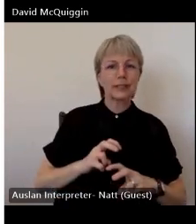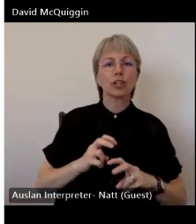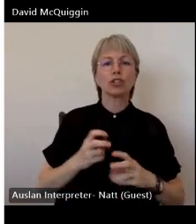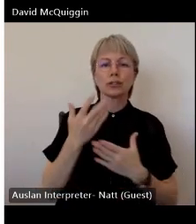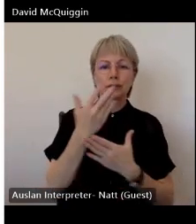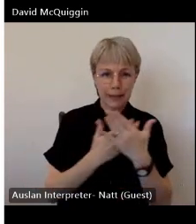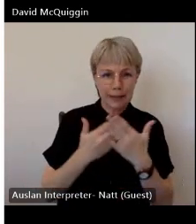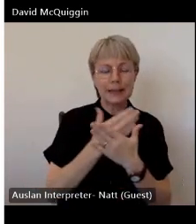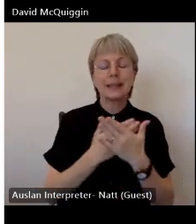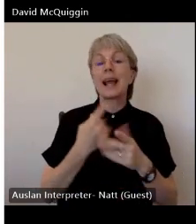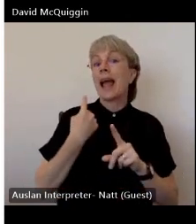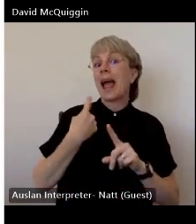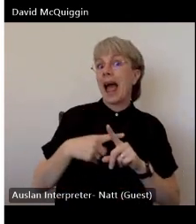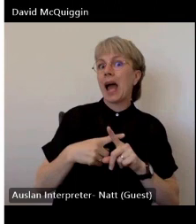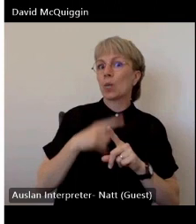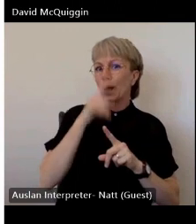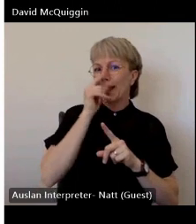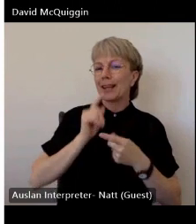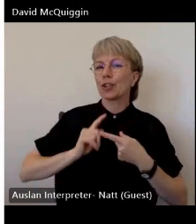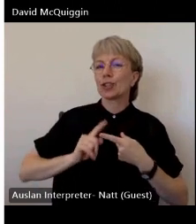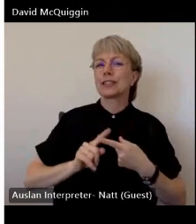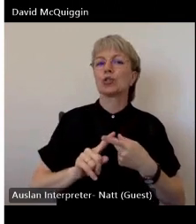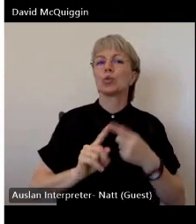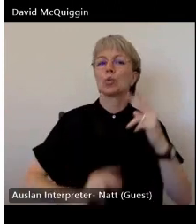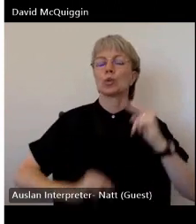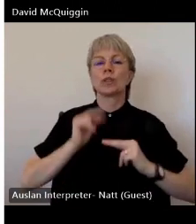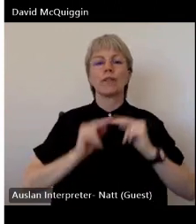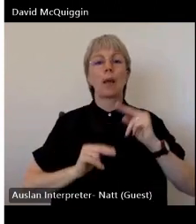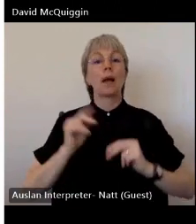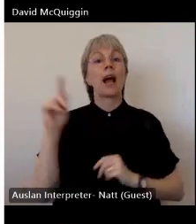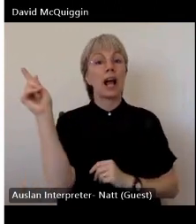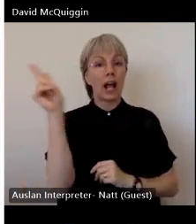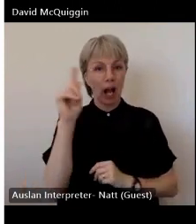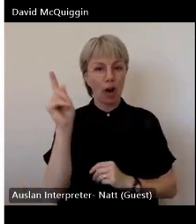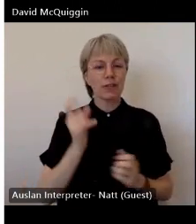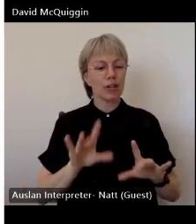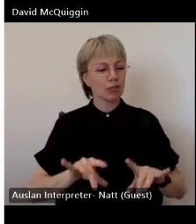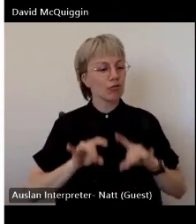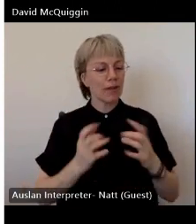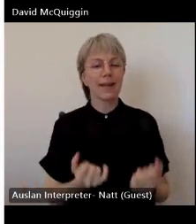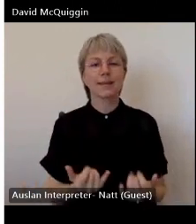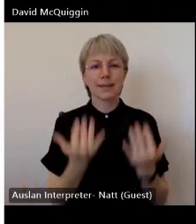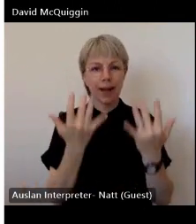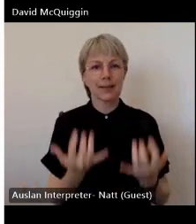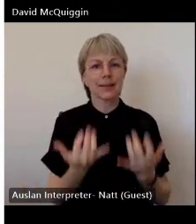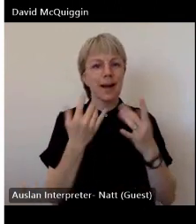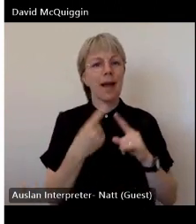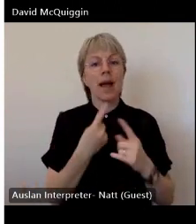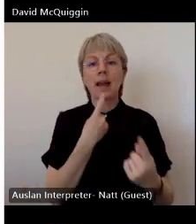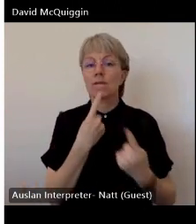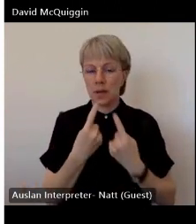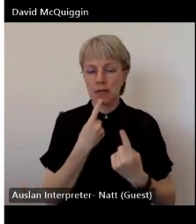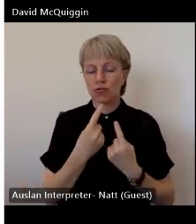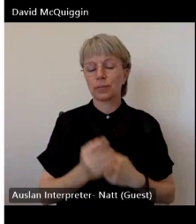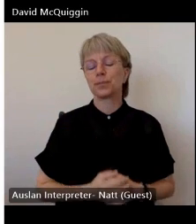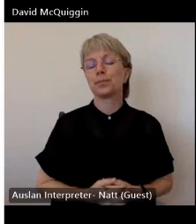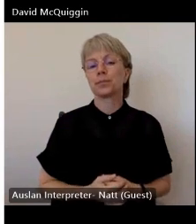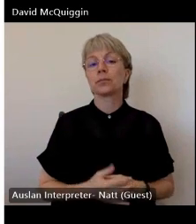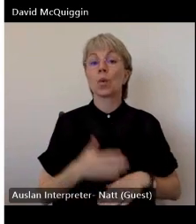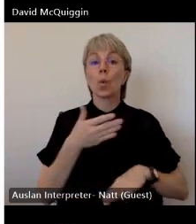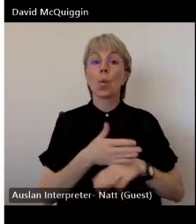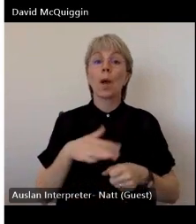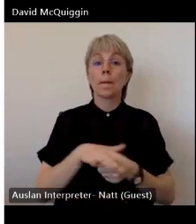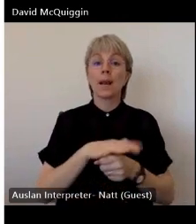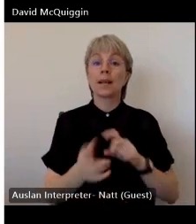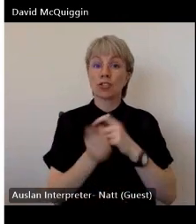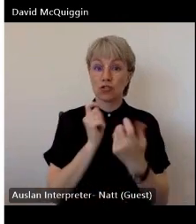and to continue to develop reliable and current Australian data and information. Workplace adjustments is also a key